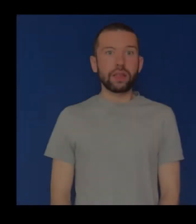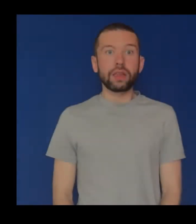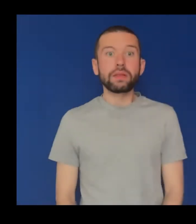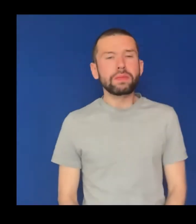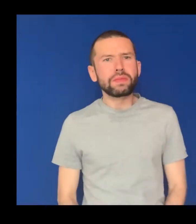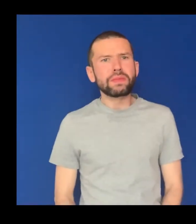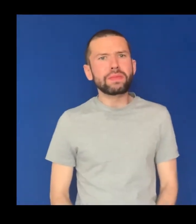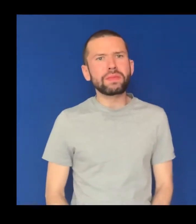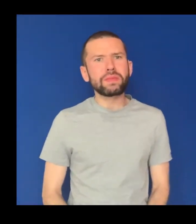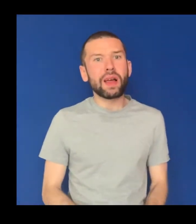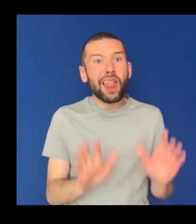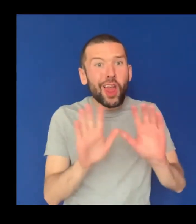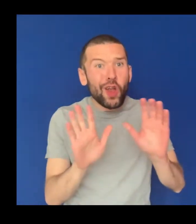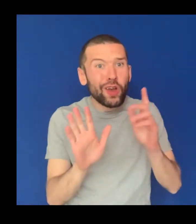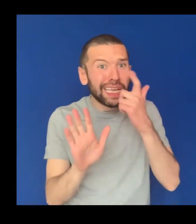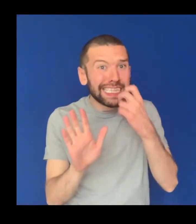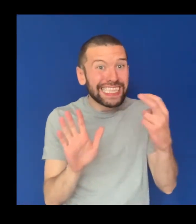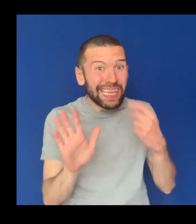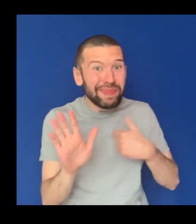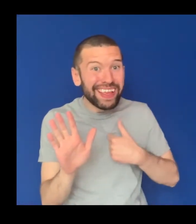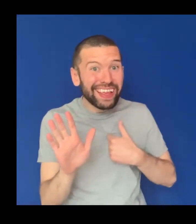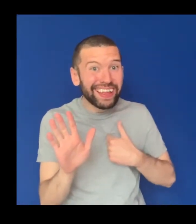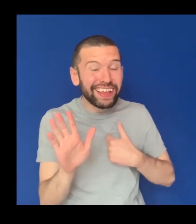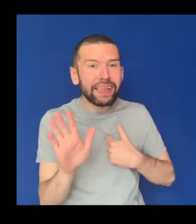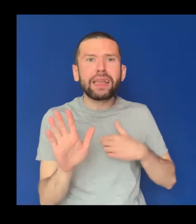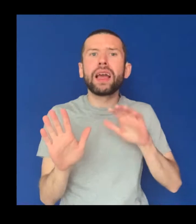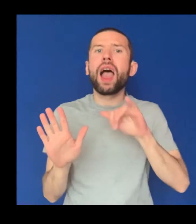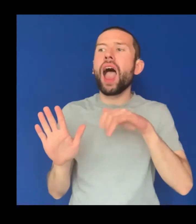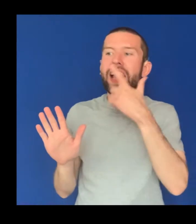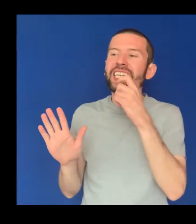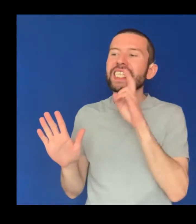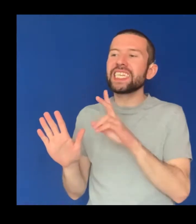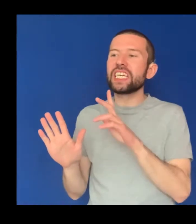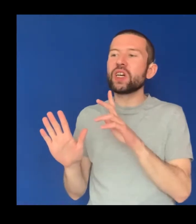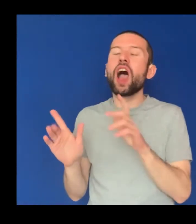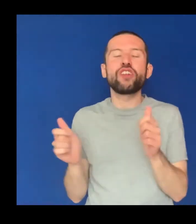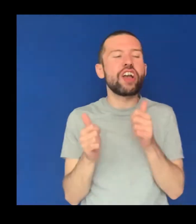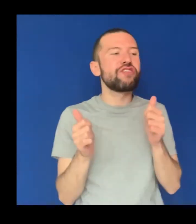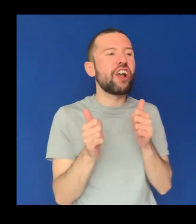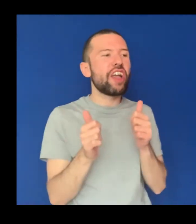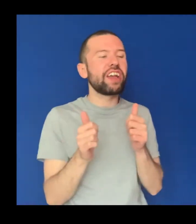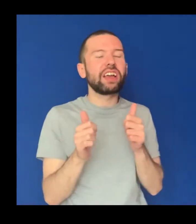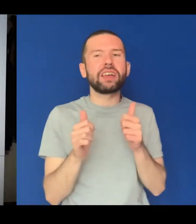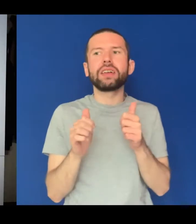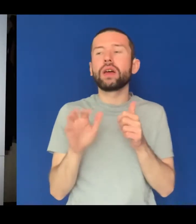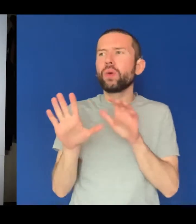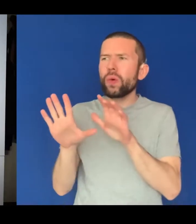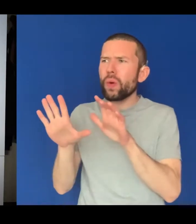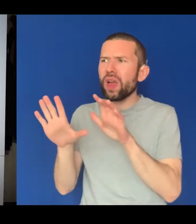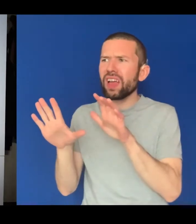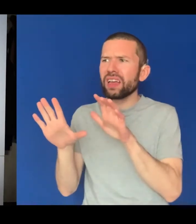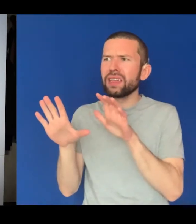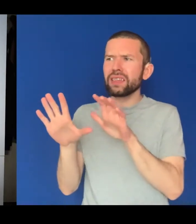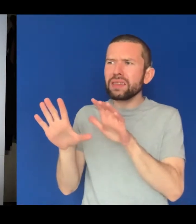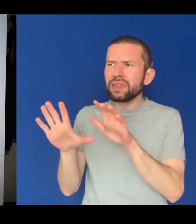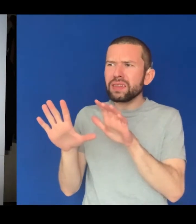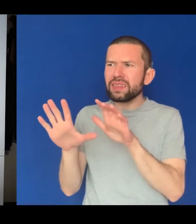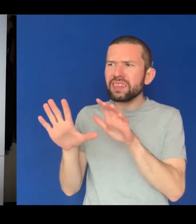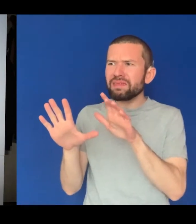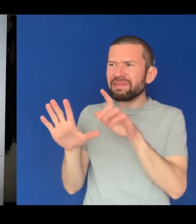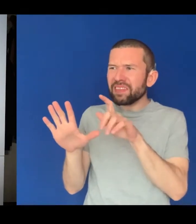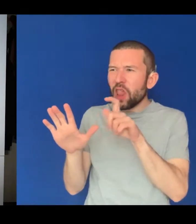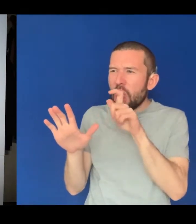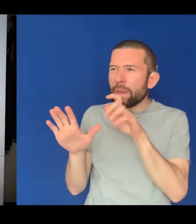Oh, hello, can you see me? Yeah, I can see it. All right, cool, yeah. Brilliant. No, wait.